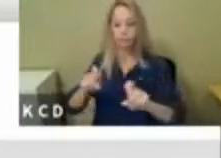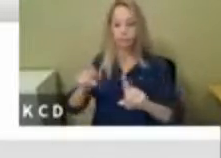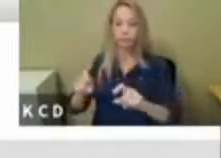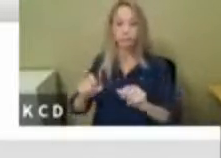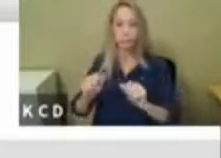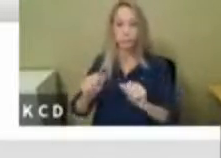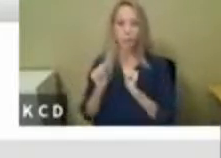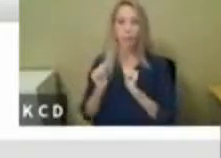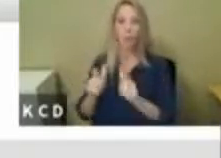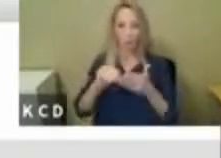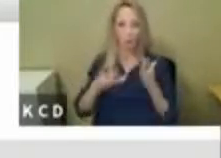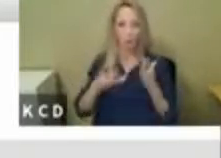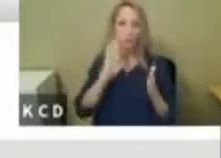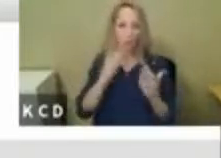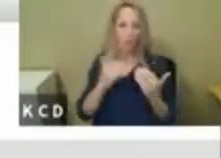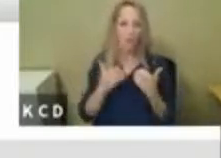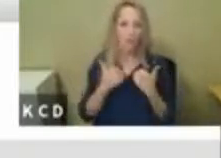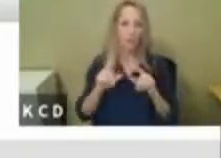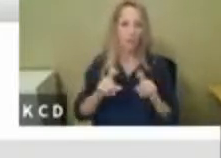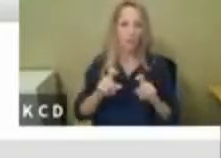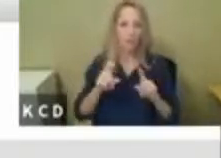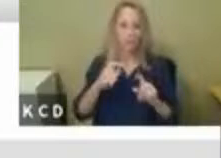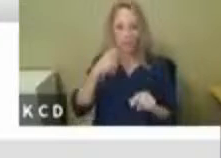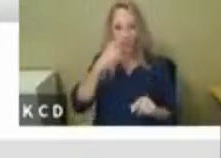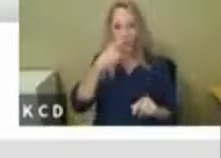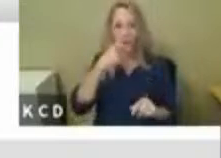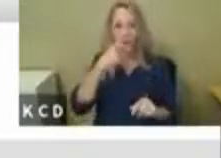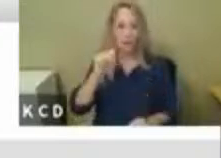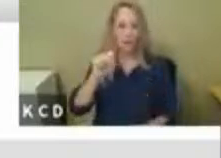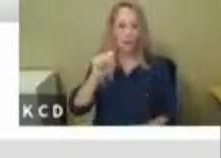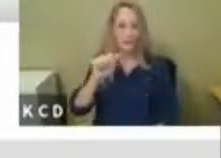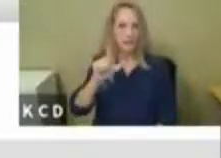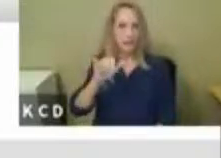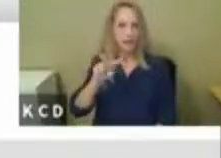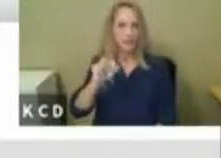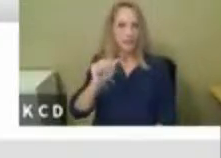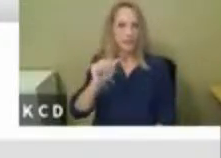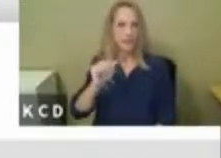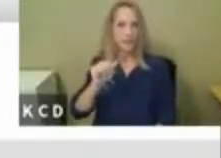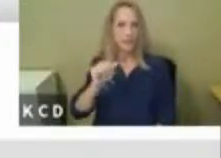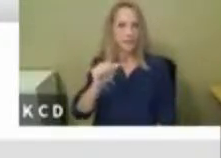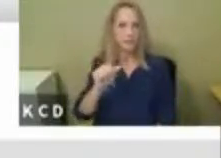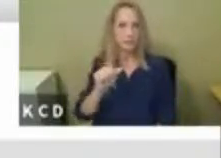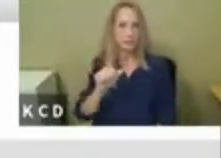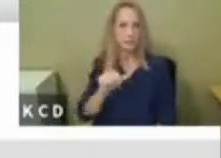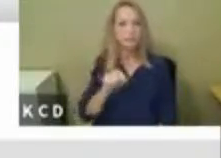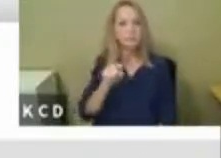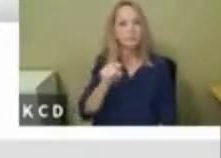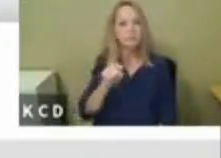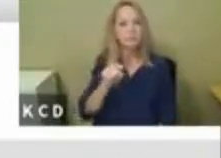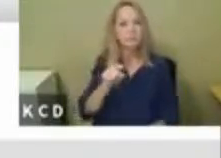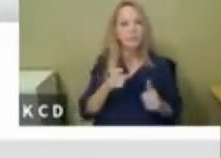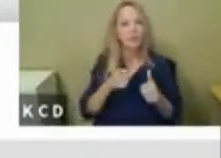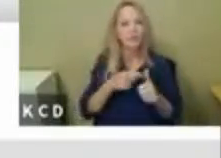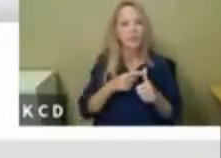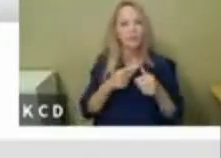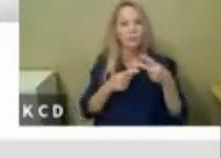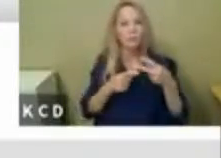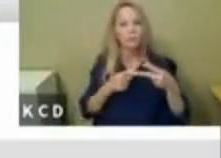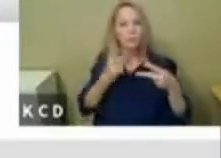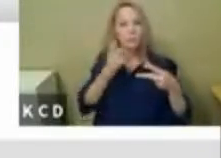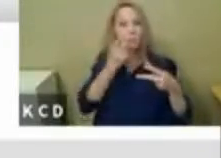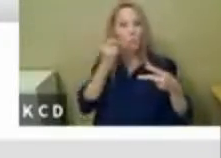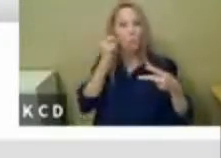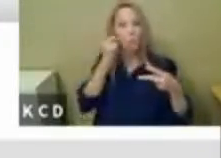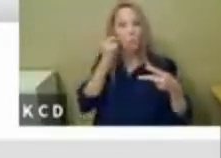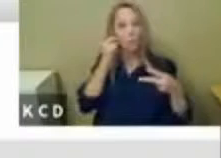student will be tested in the pooled saliva every week. So let me just walk you across this slide. Look at the first 2 dorms